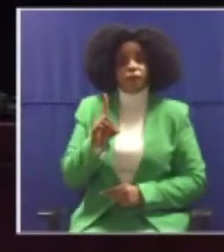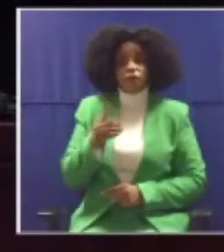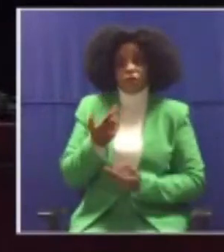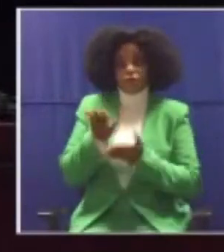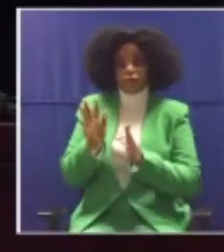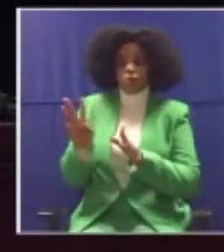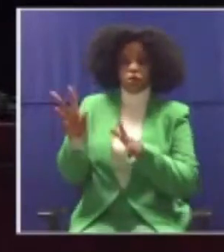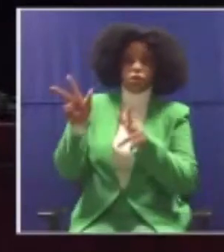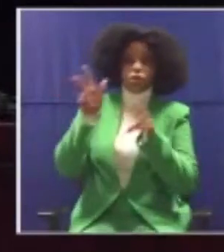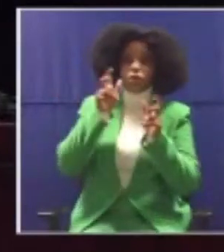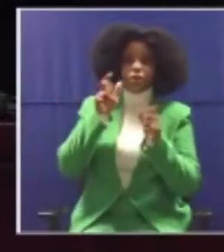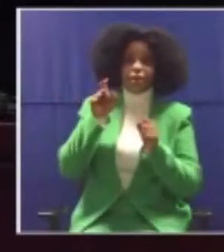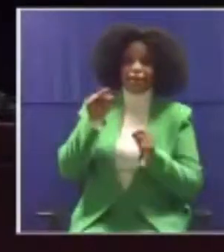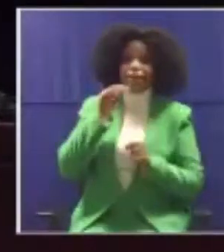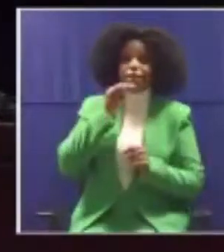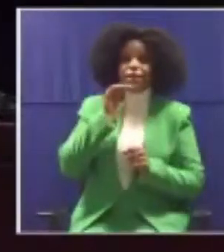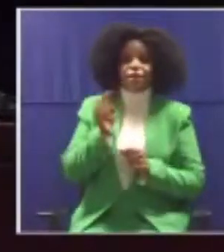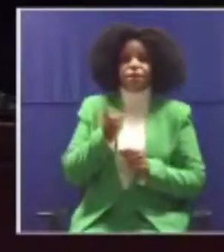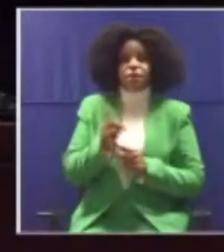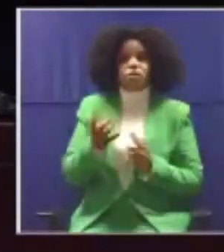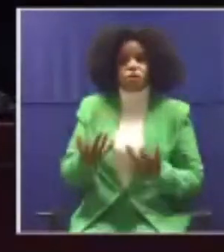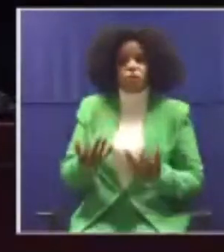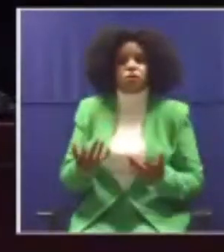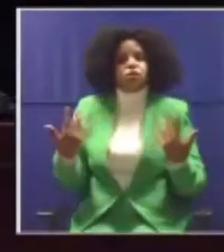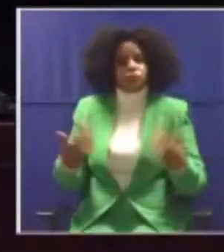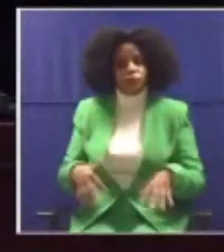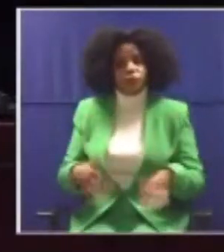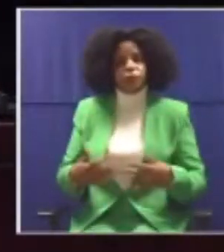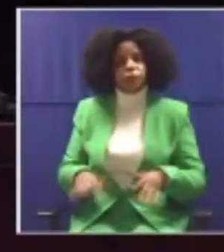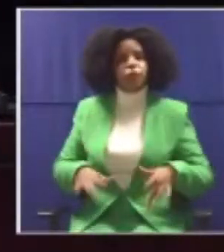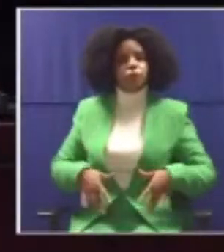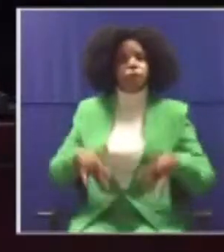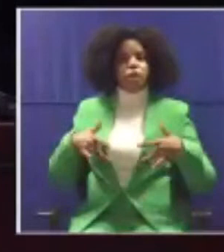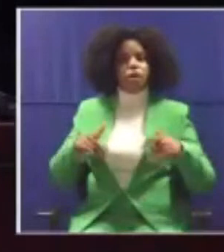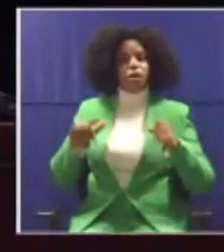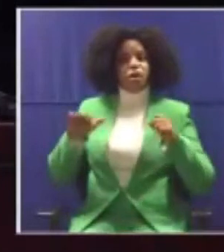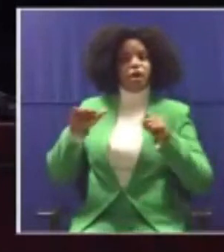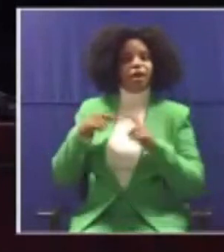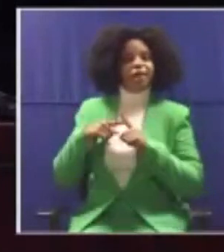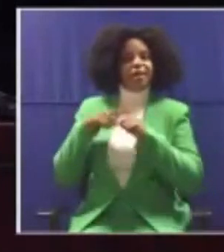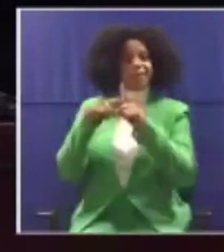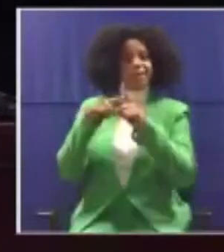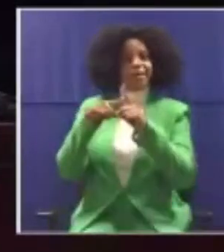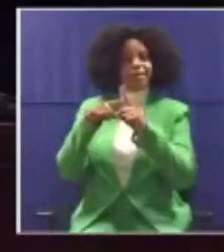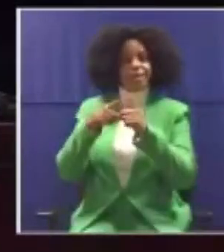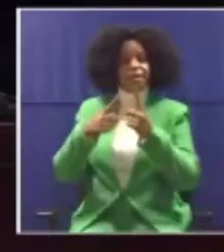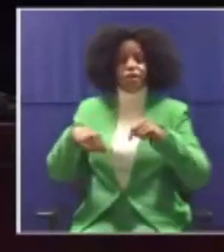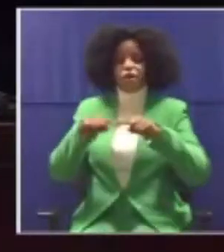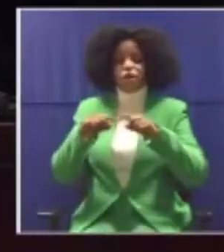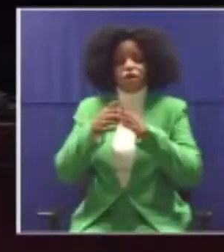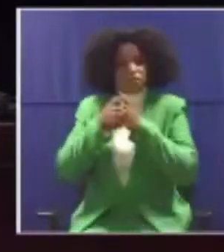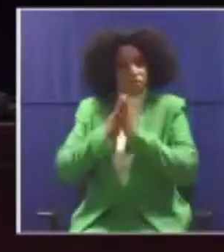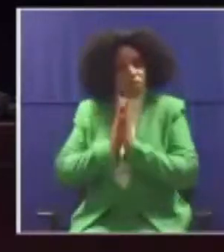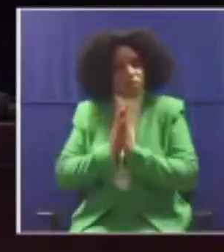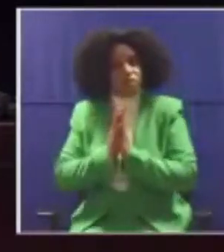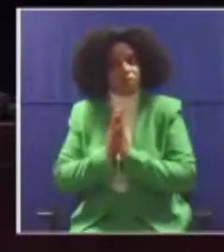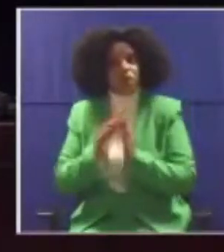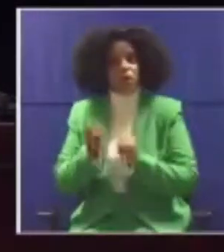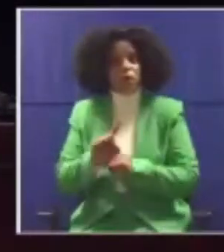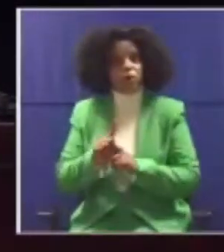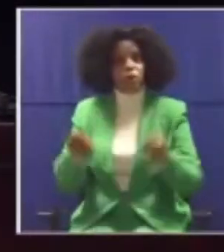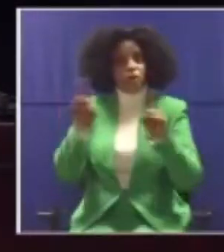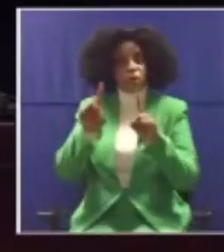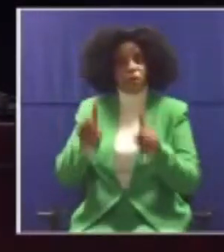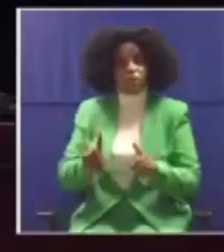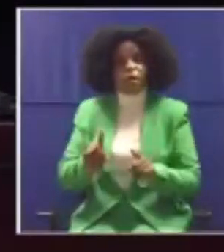give meaning in their lives. We call especially all men,